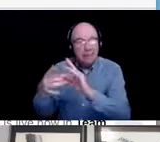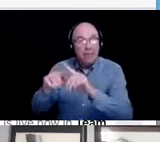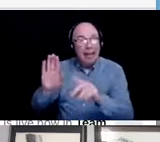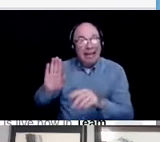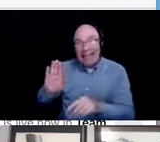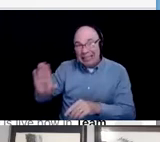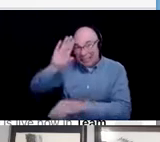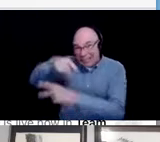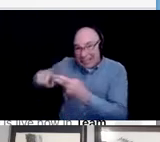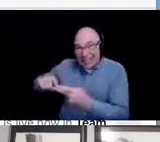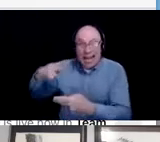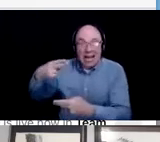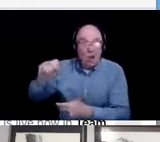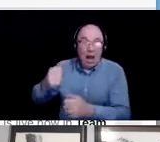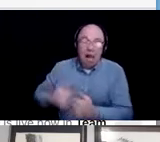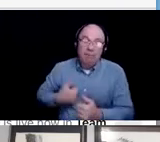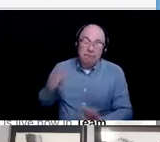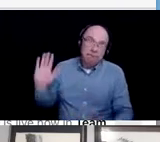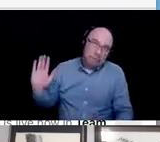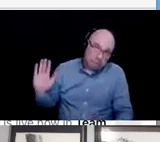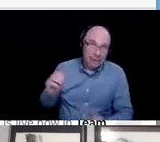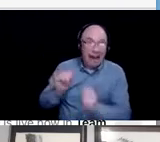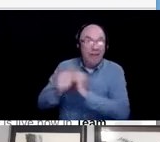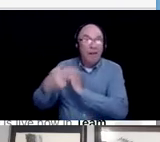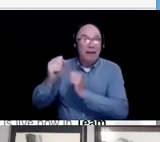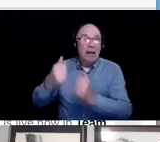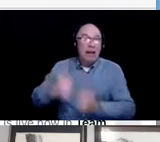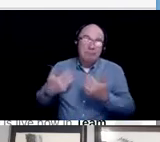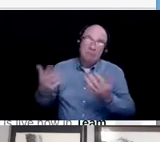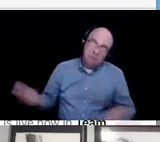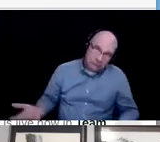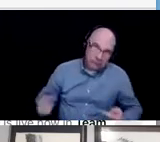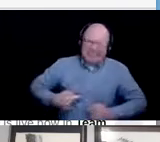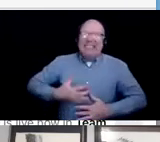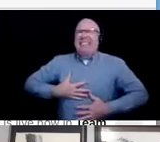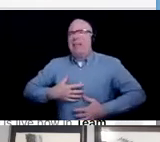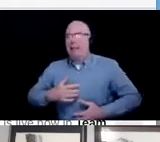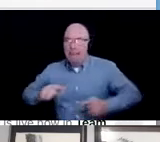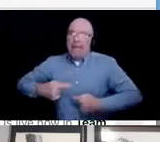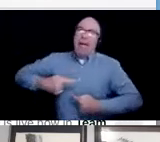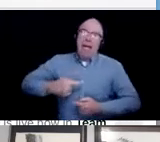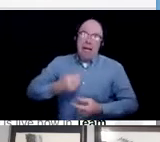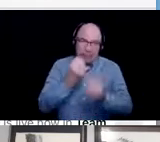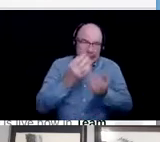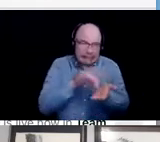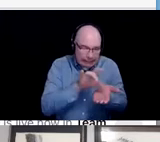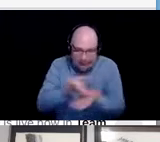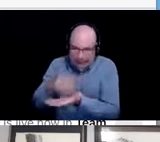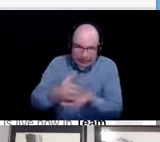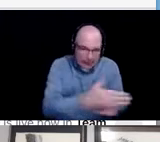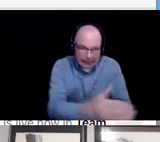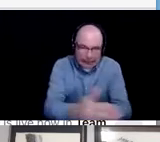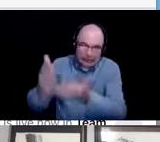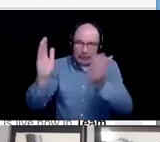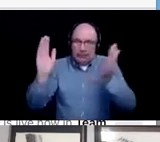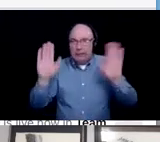was affected. His after high school life was affected. It's a horrible thing. Flare-ups, pain, restricted diet. So I'm